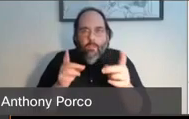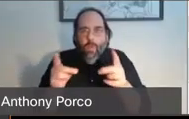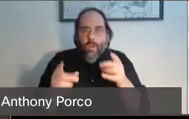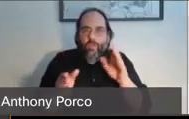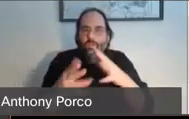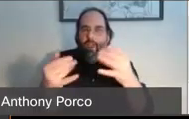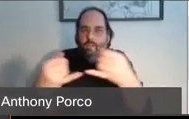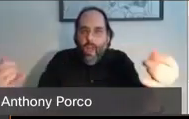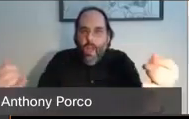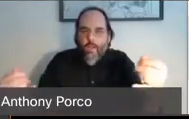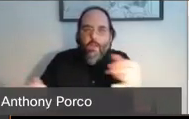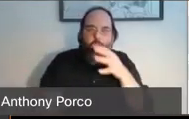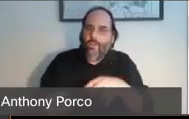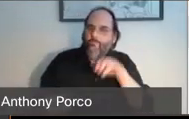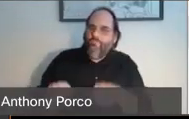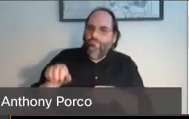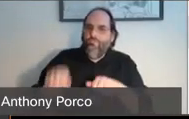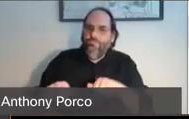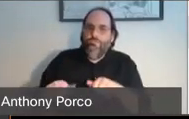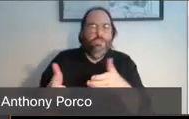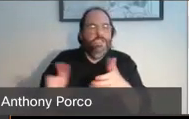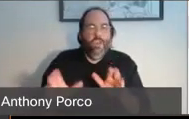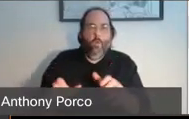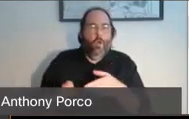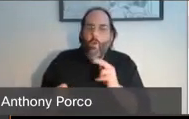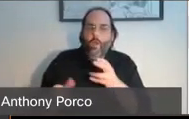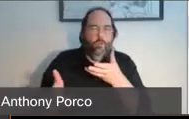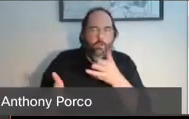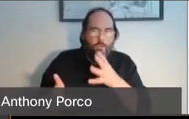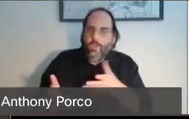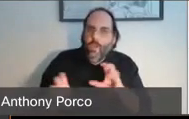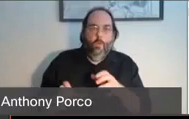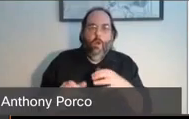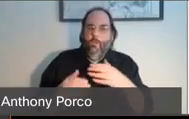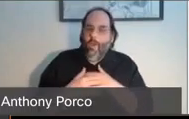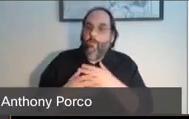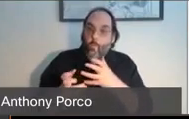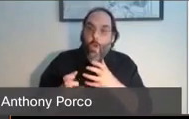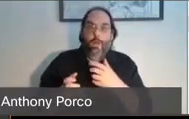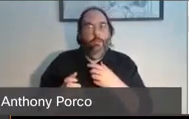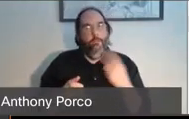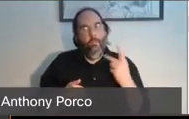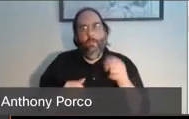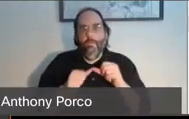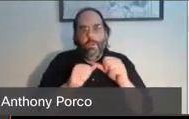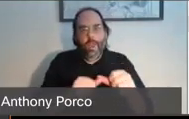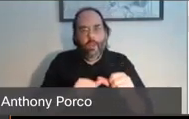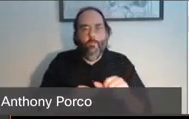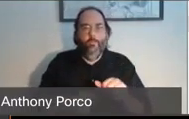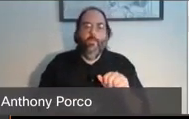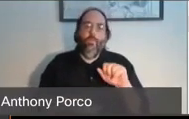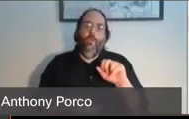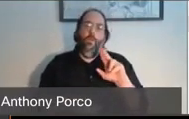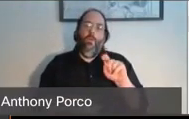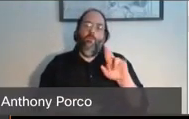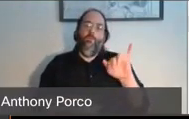She stamped her feet. She did not want to quit. She did not want to rest. She wanted to keep going. Austria inspired me to